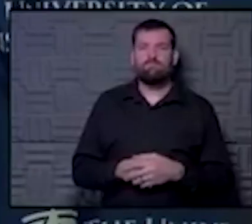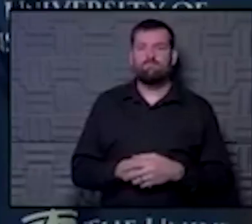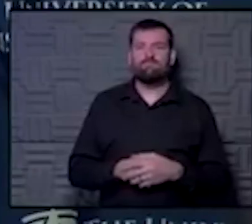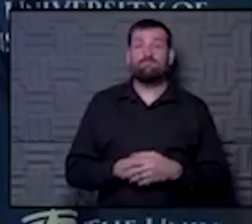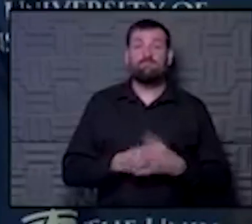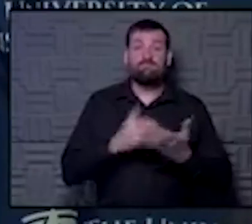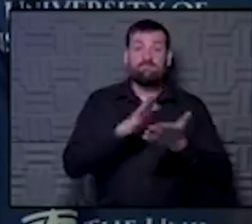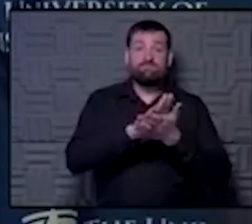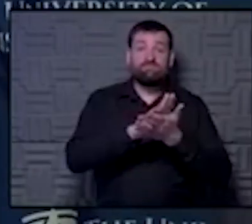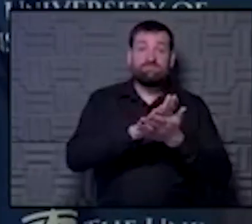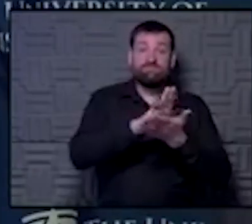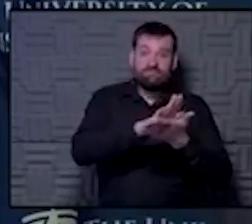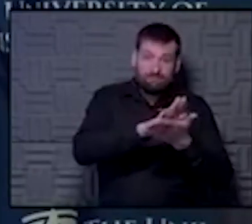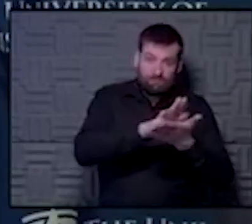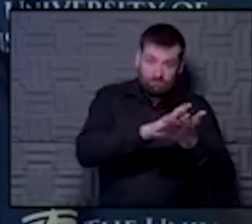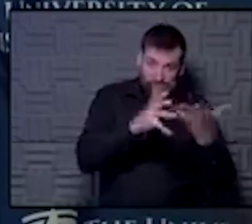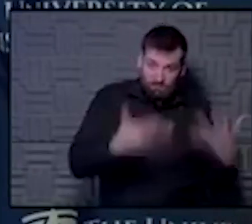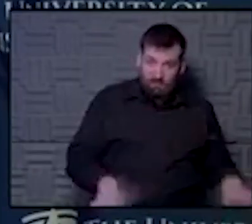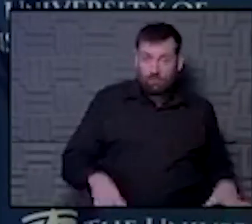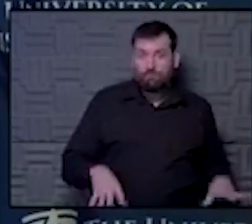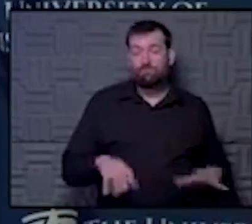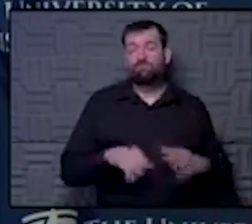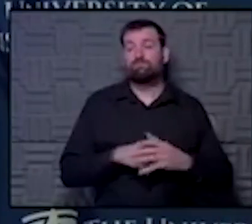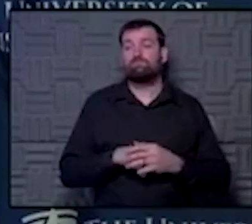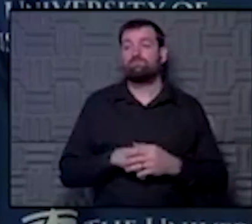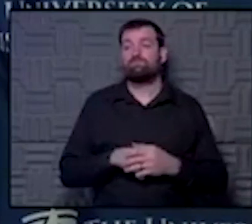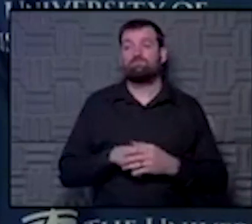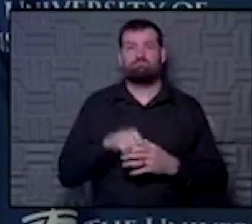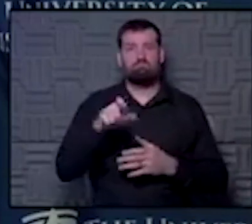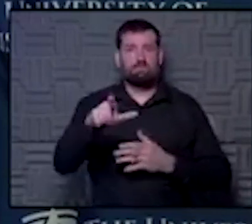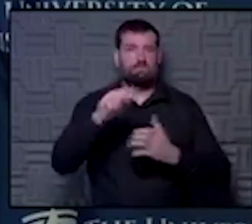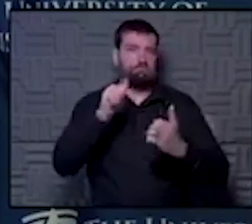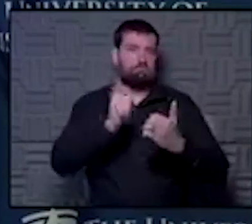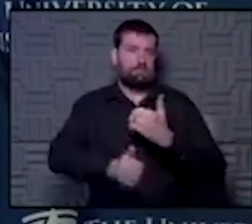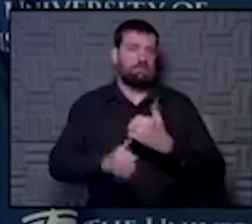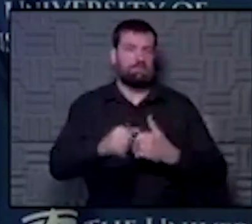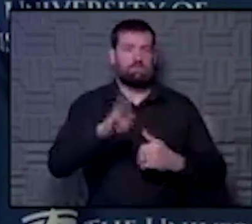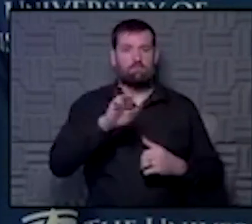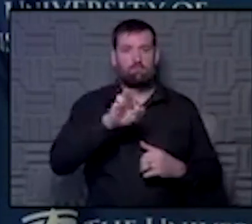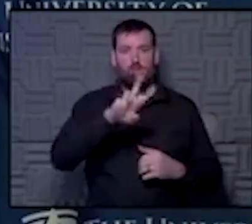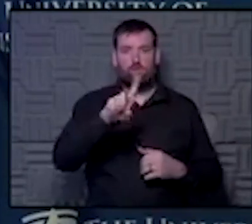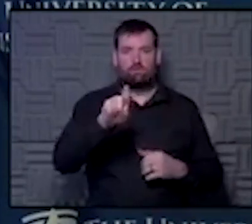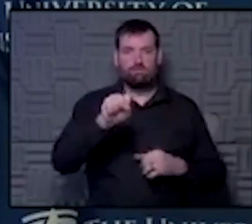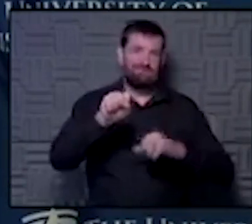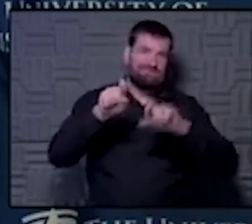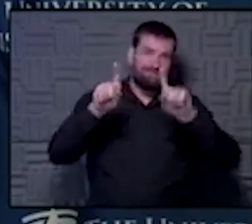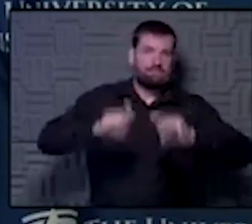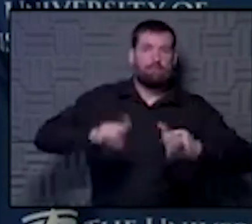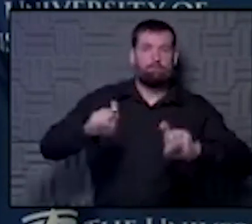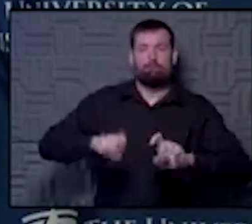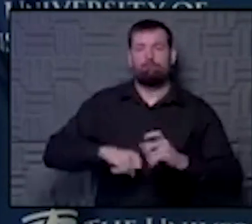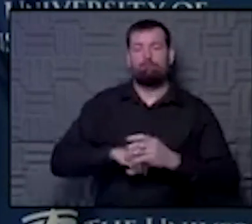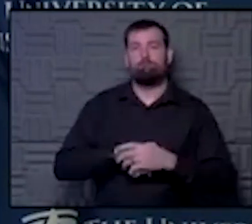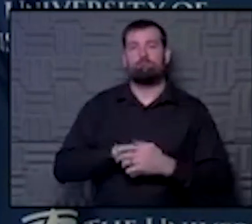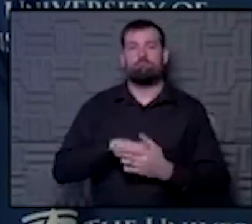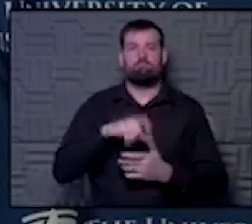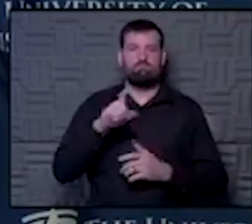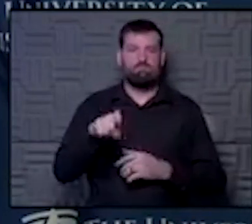After you finish your school, you have to pass your board examination. You have to take